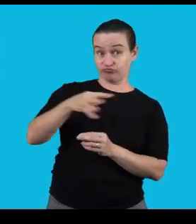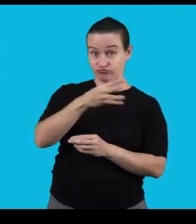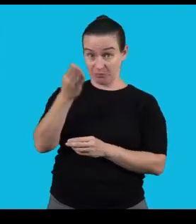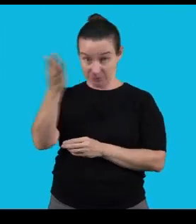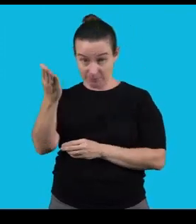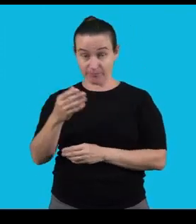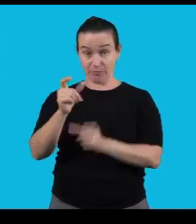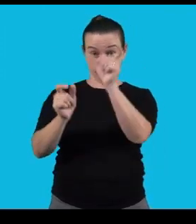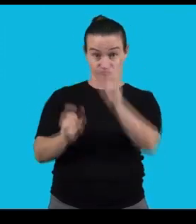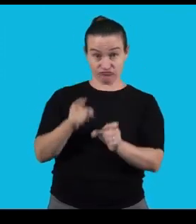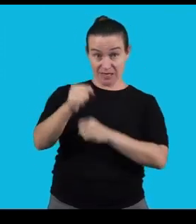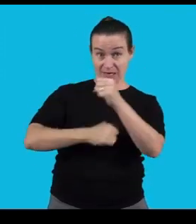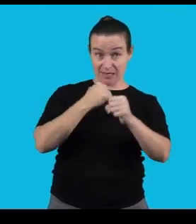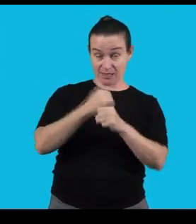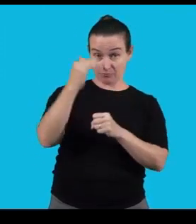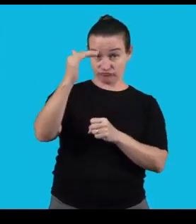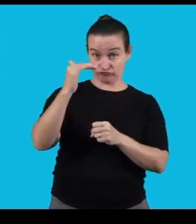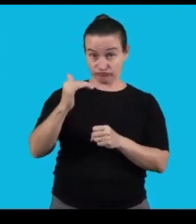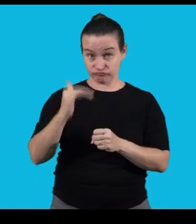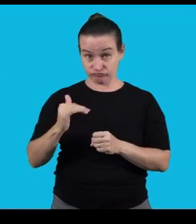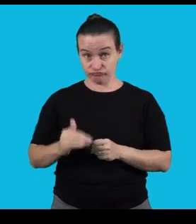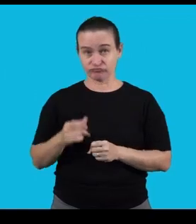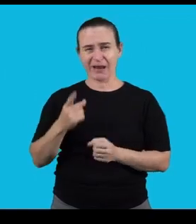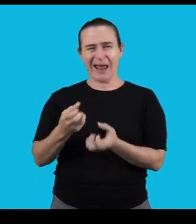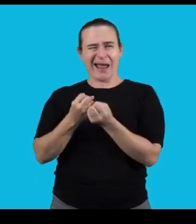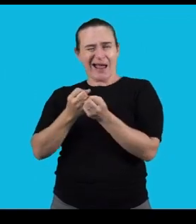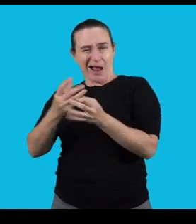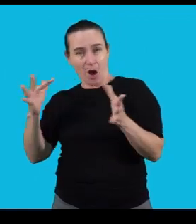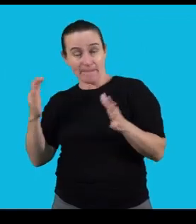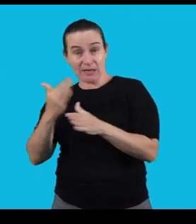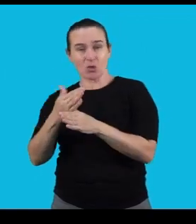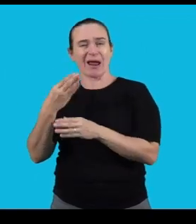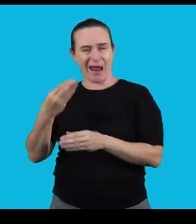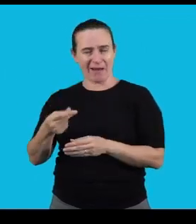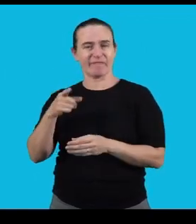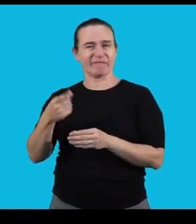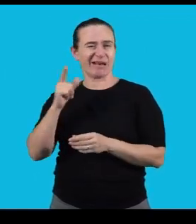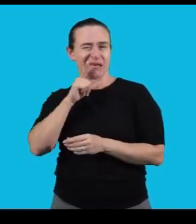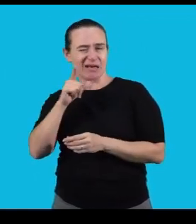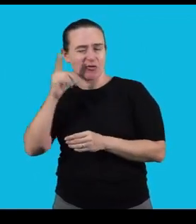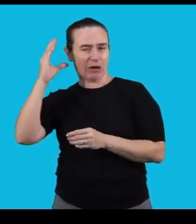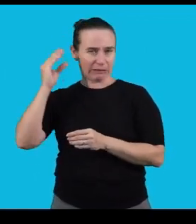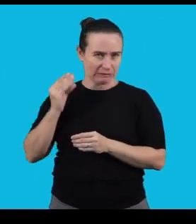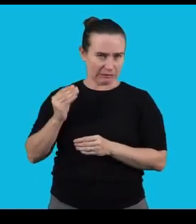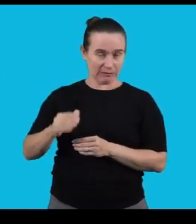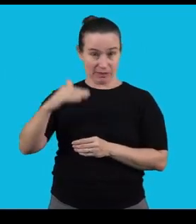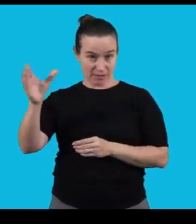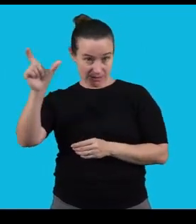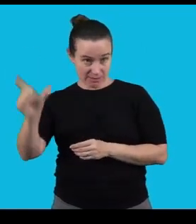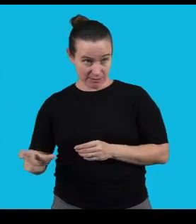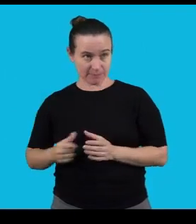the years here, and you also have got the numbers of the factory workers that suffered from hearing